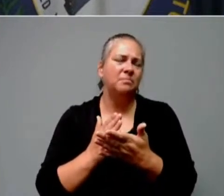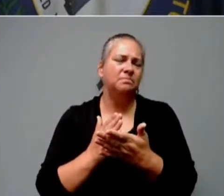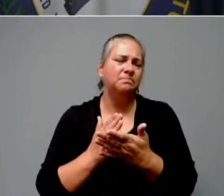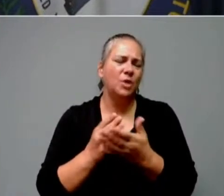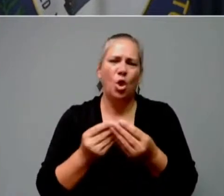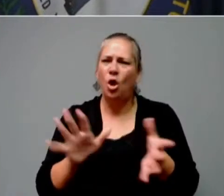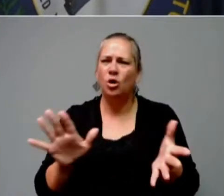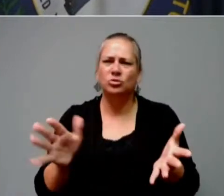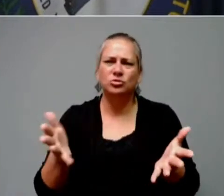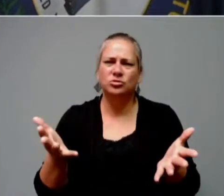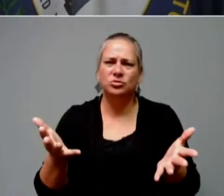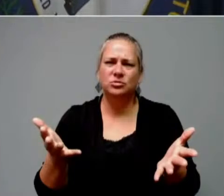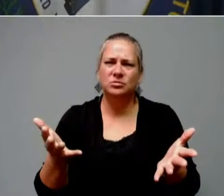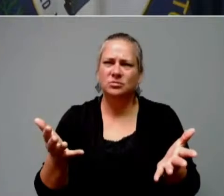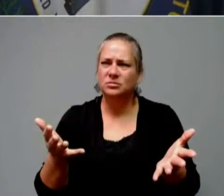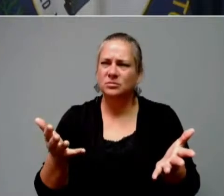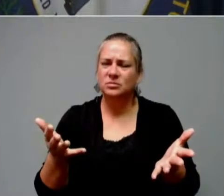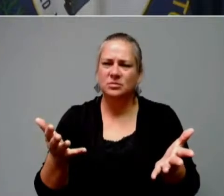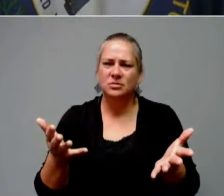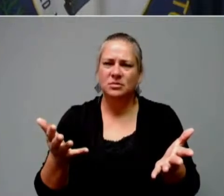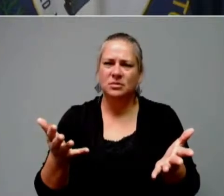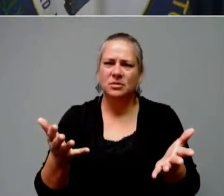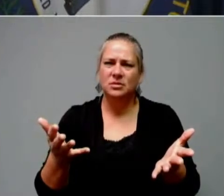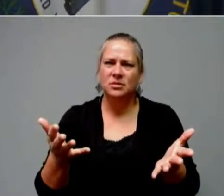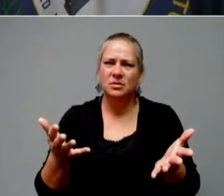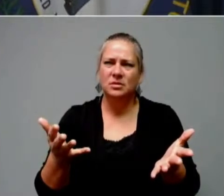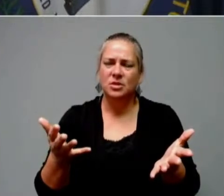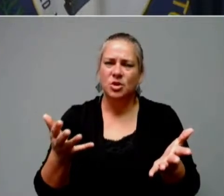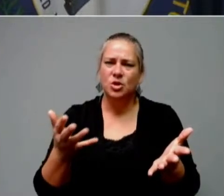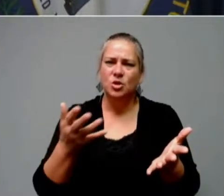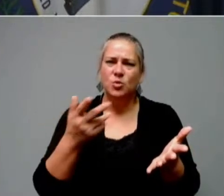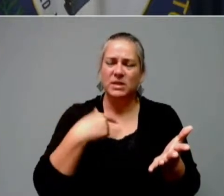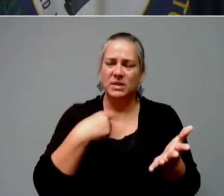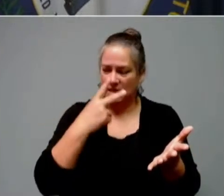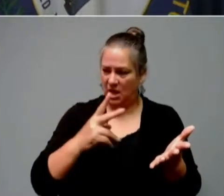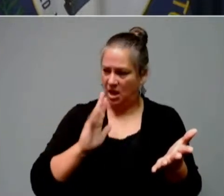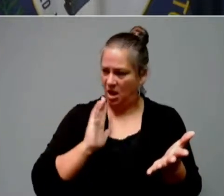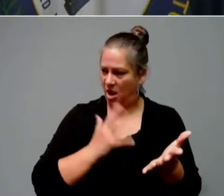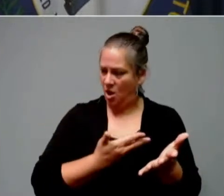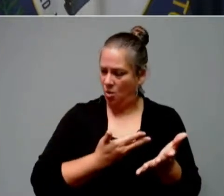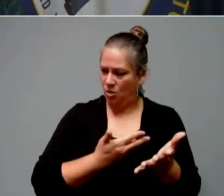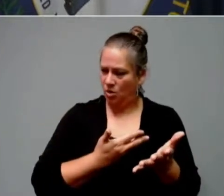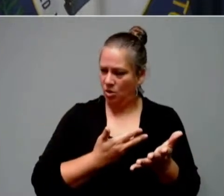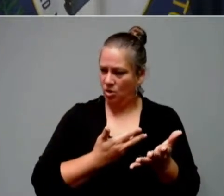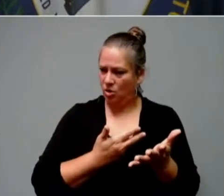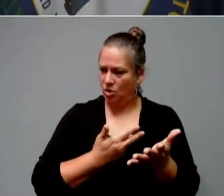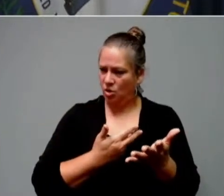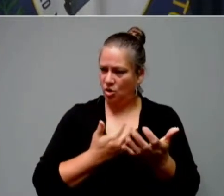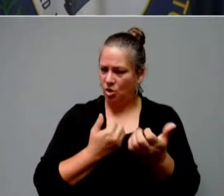how we have always viewed our liberties as Americans. We have